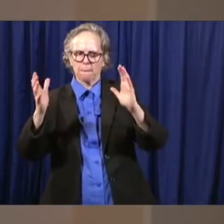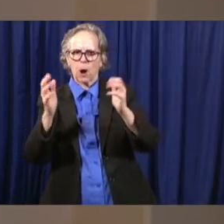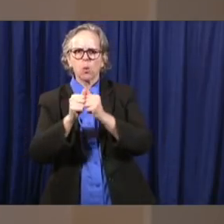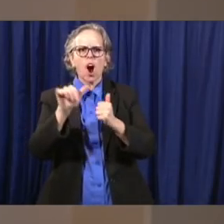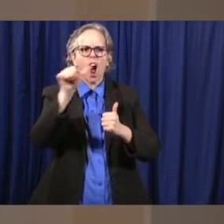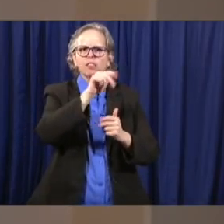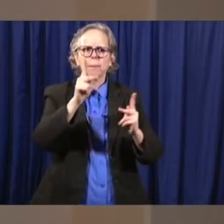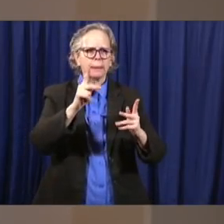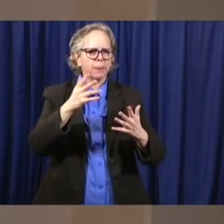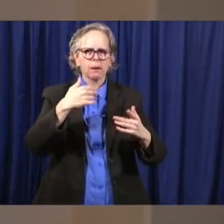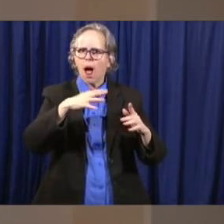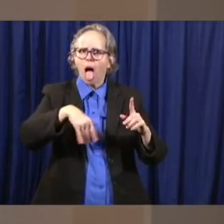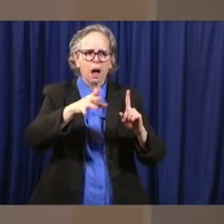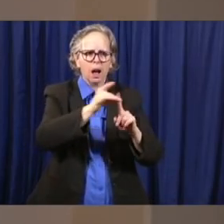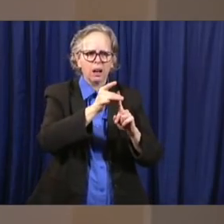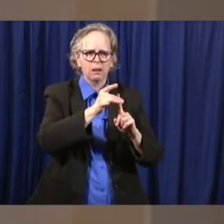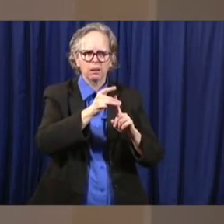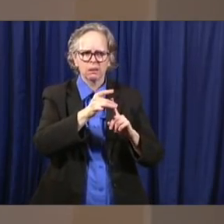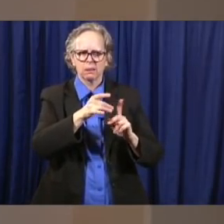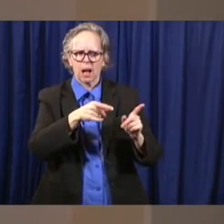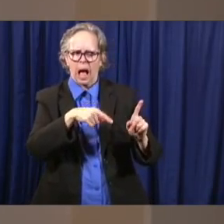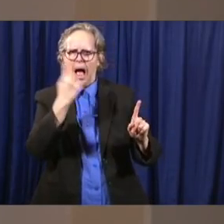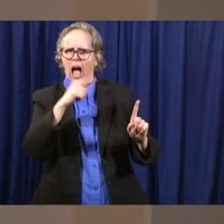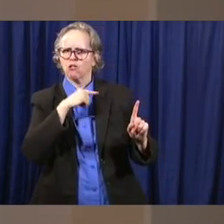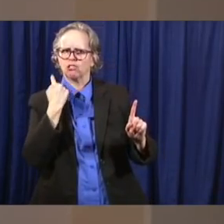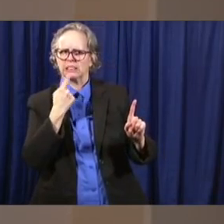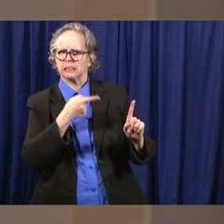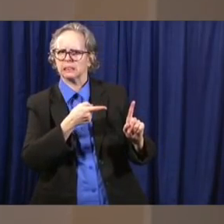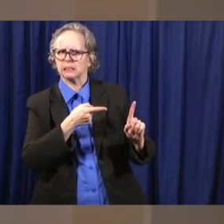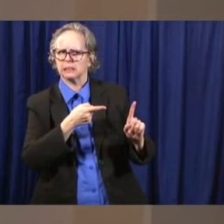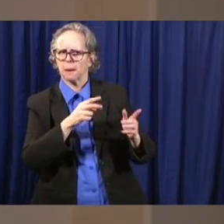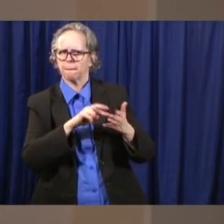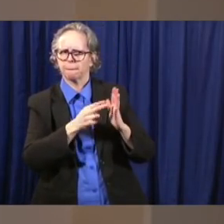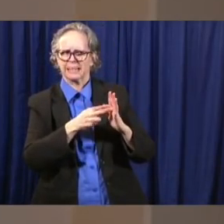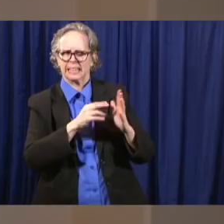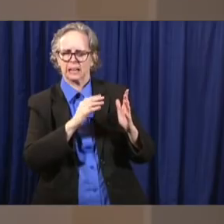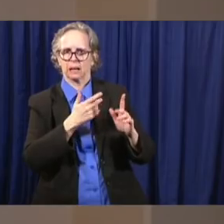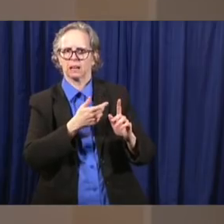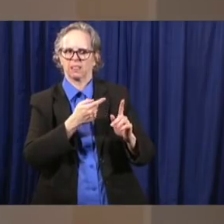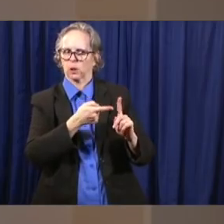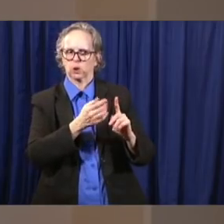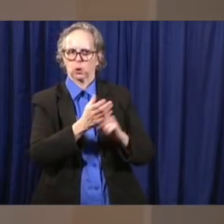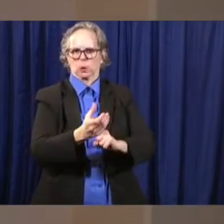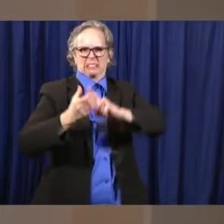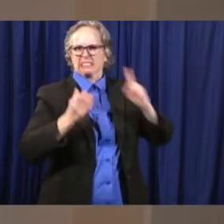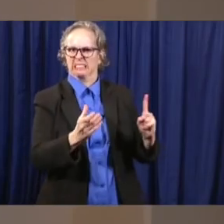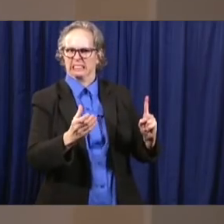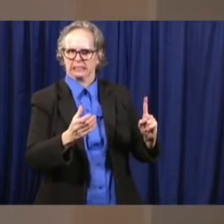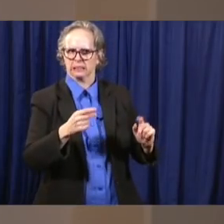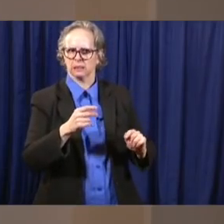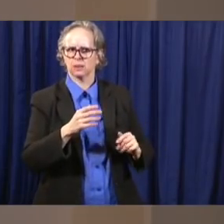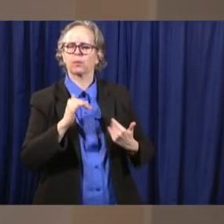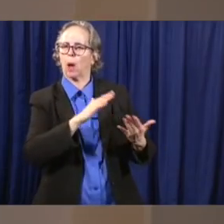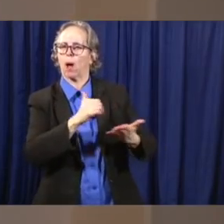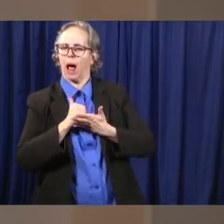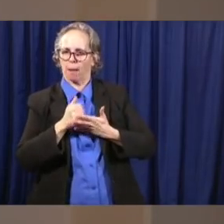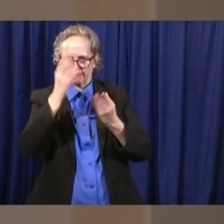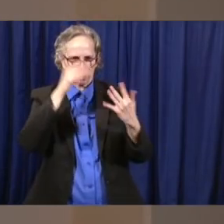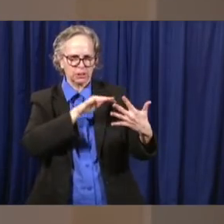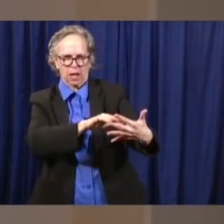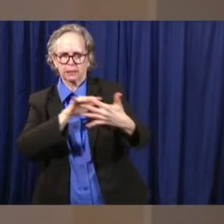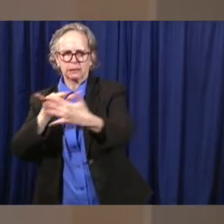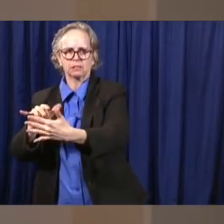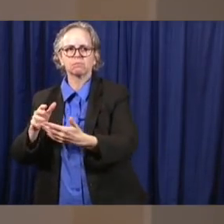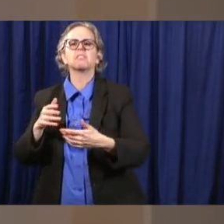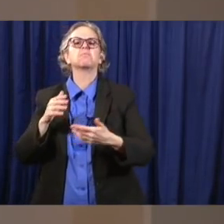COVID-19 infection, the virus spread in their body. And so hearing that, I started making calls to every one of these companies